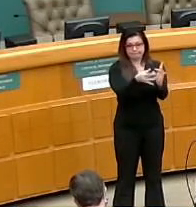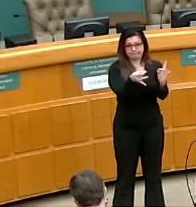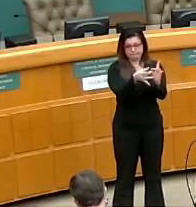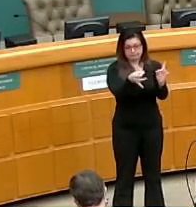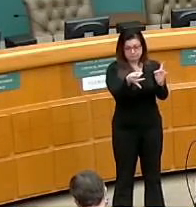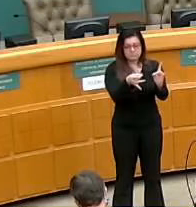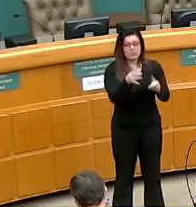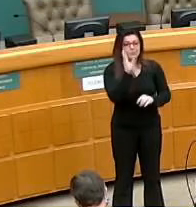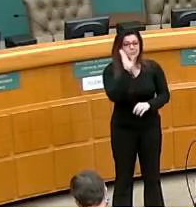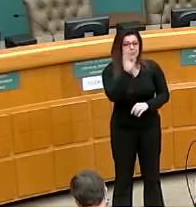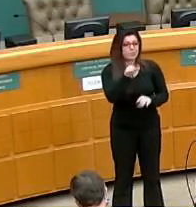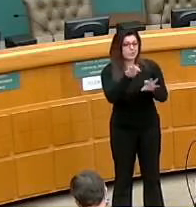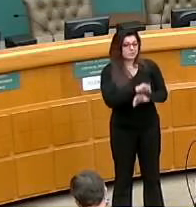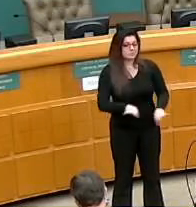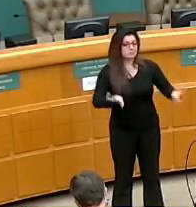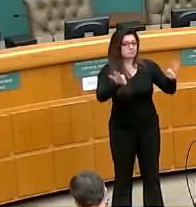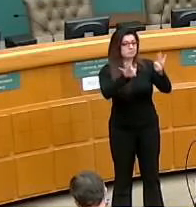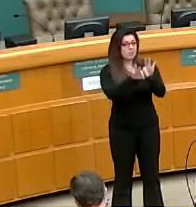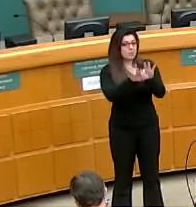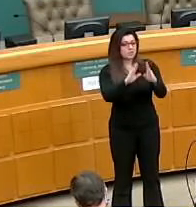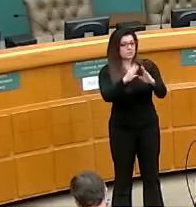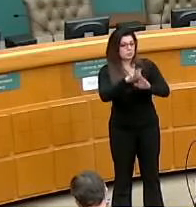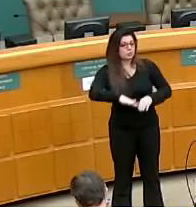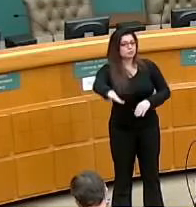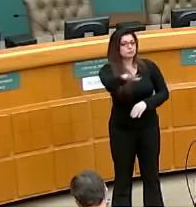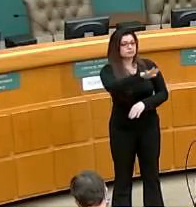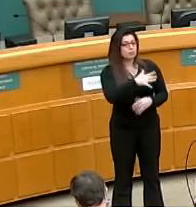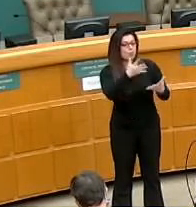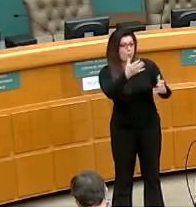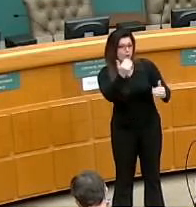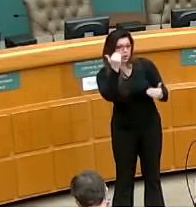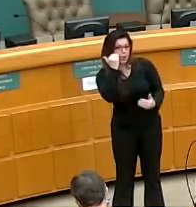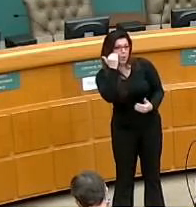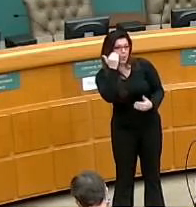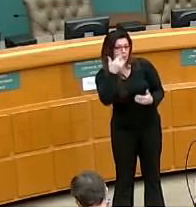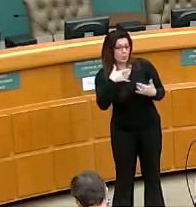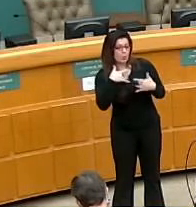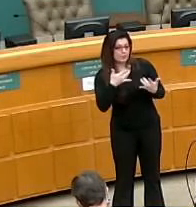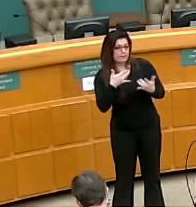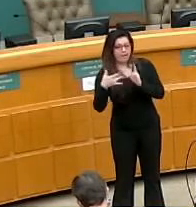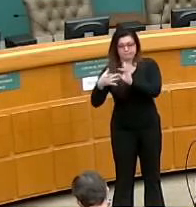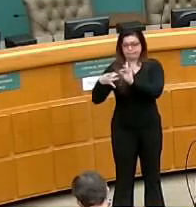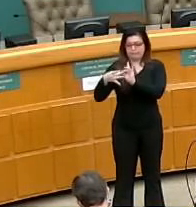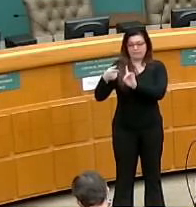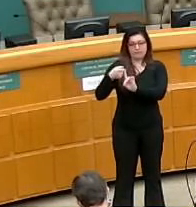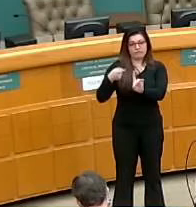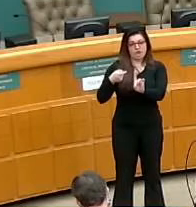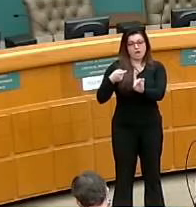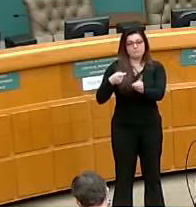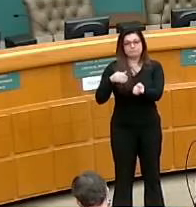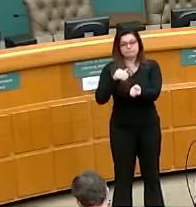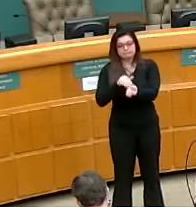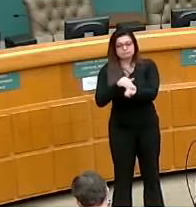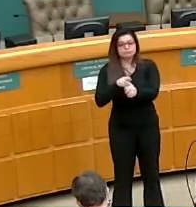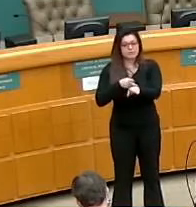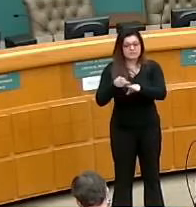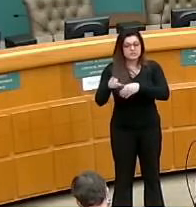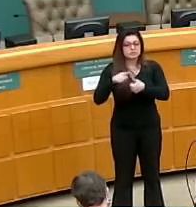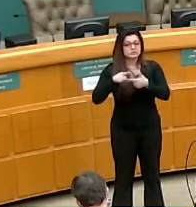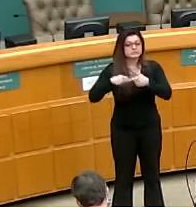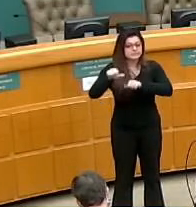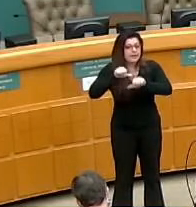hear from our medical professionals and scientists. And to that end, this week, we'll have